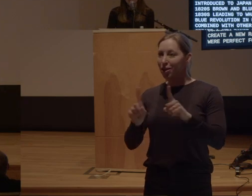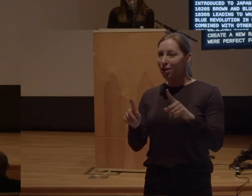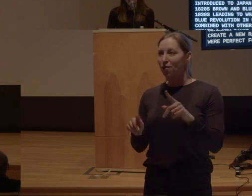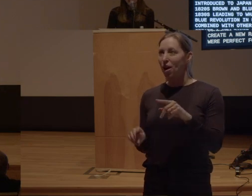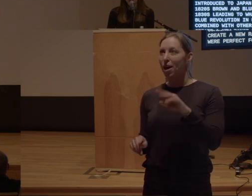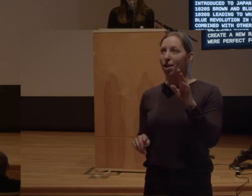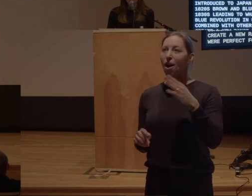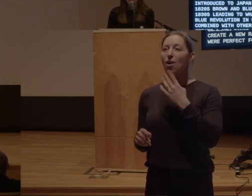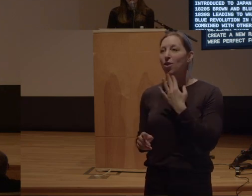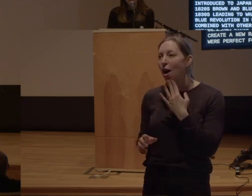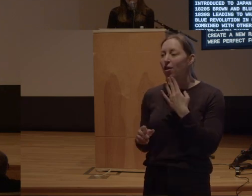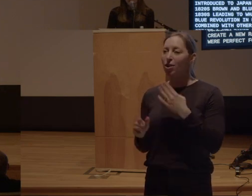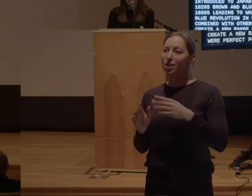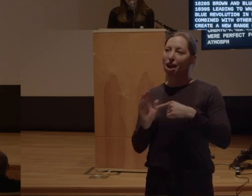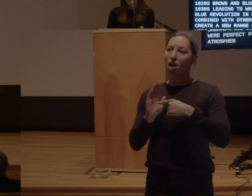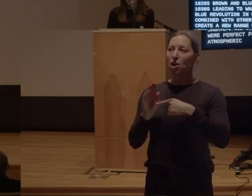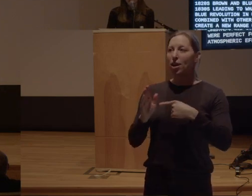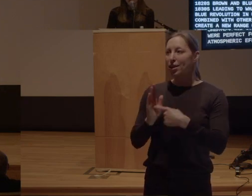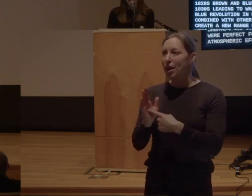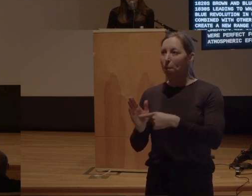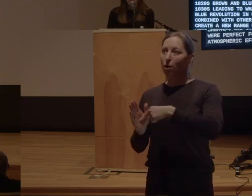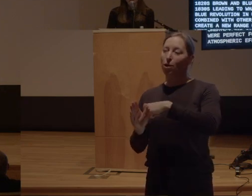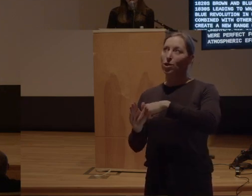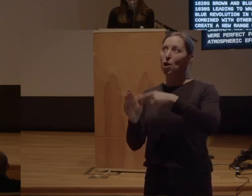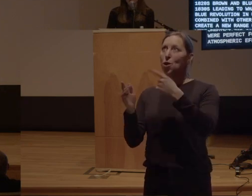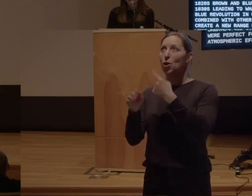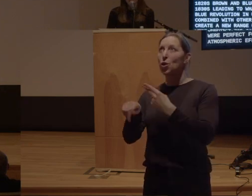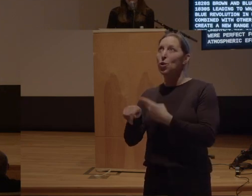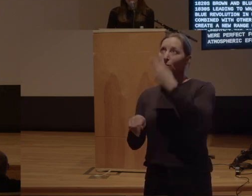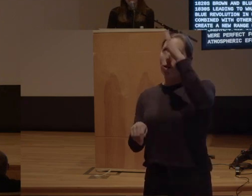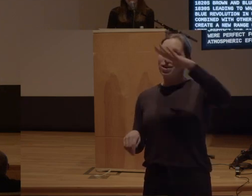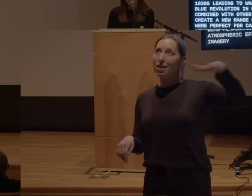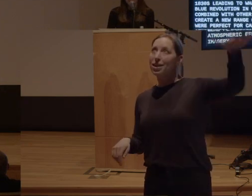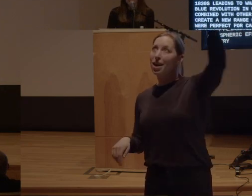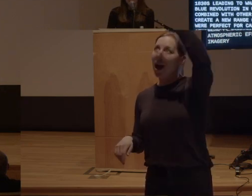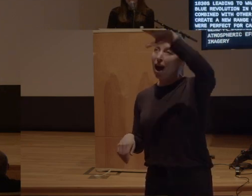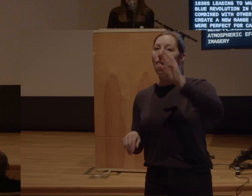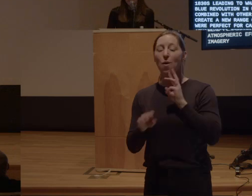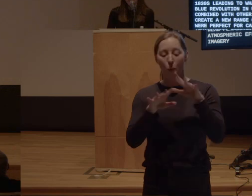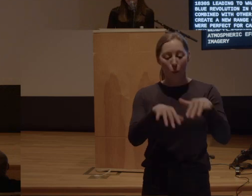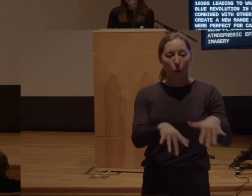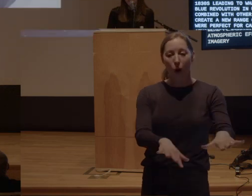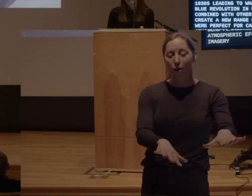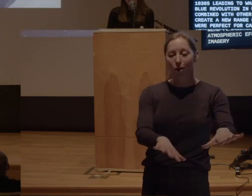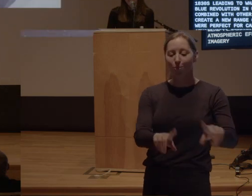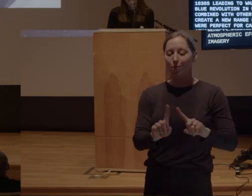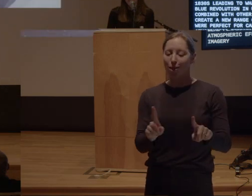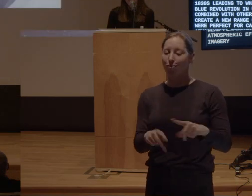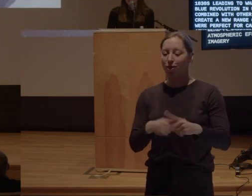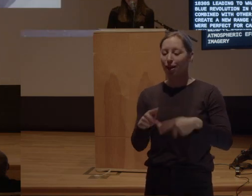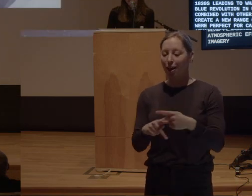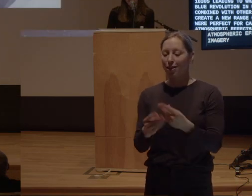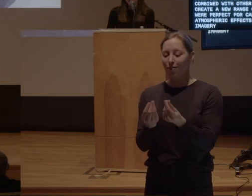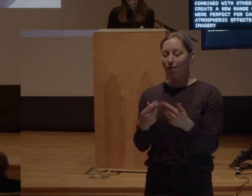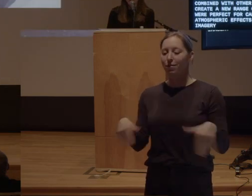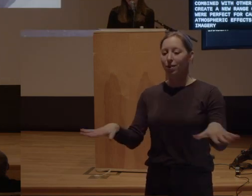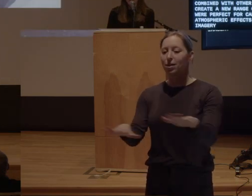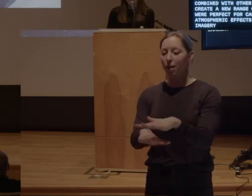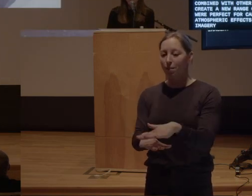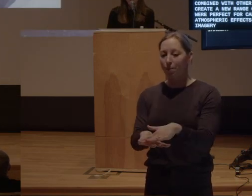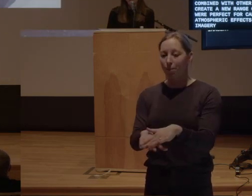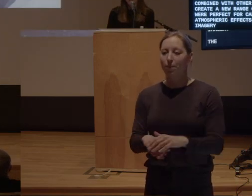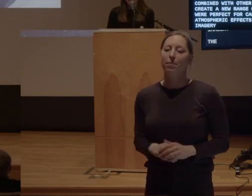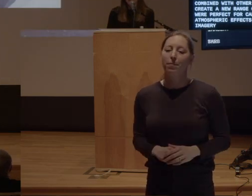water, and other atmospheric effects essential to landscape imagery. The